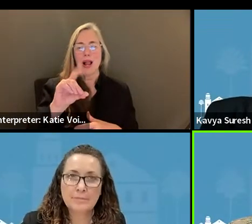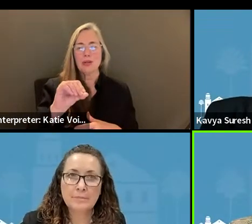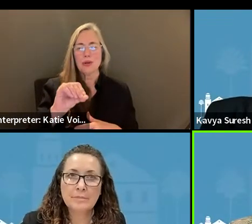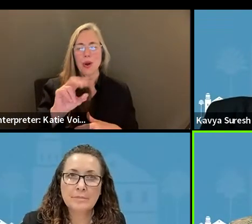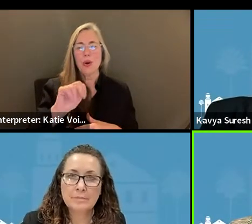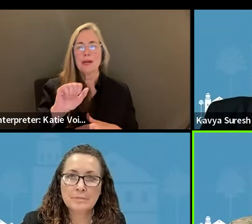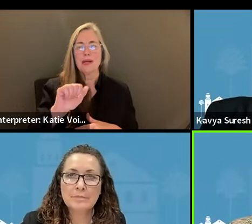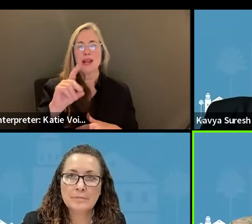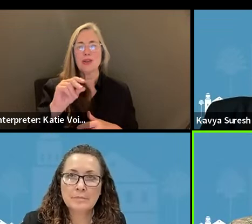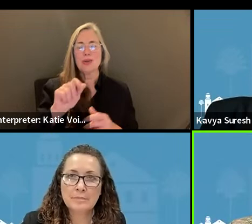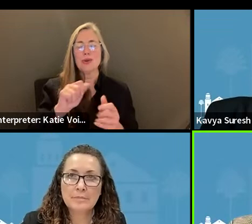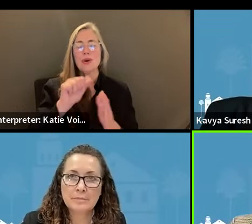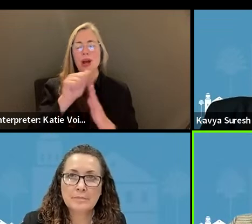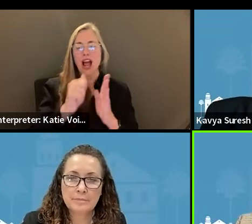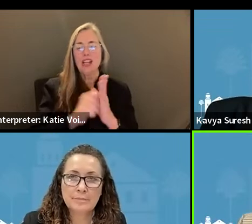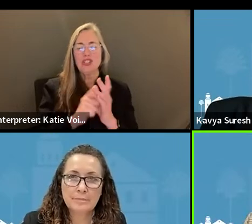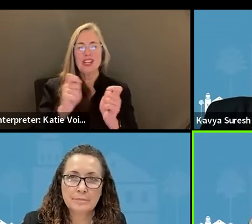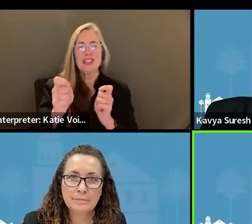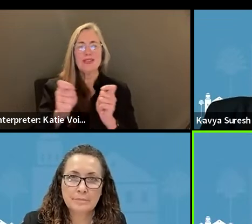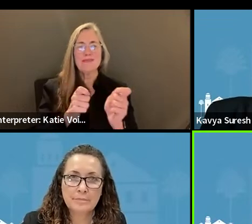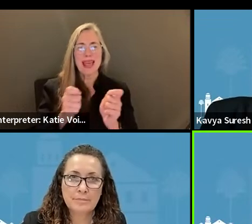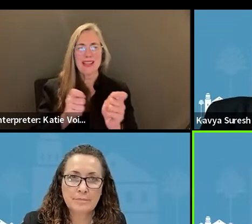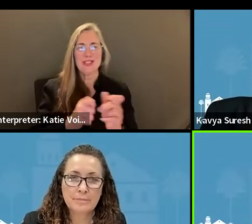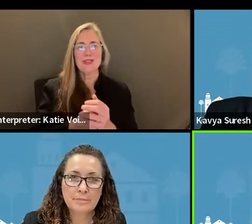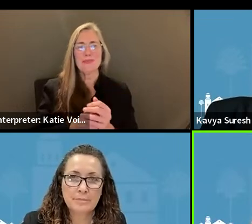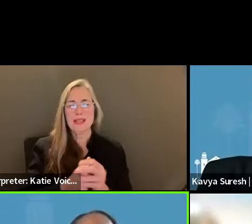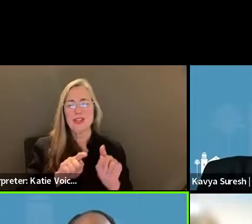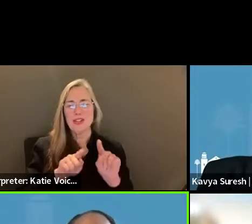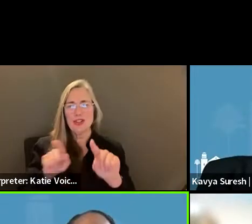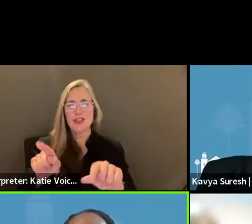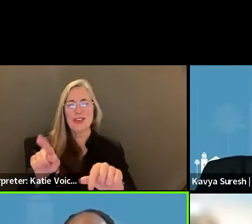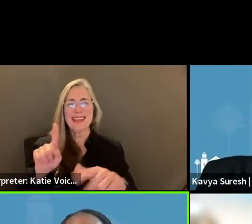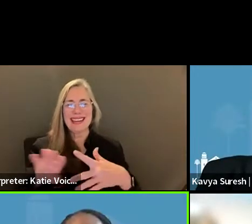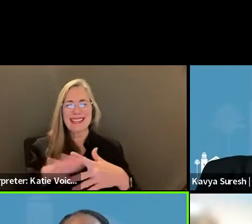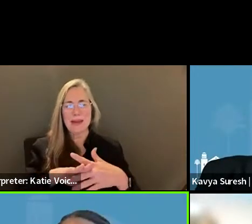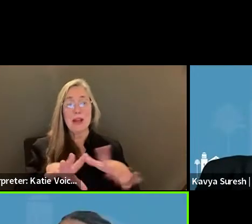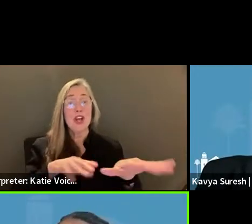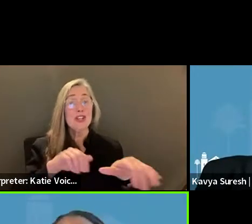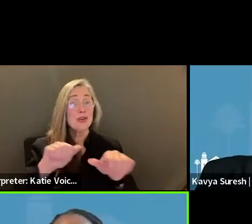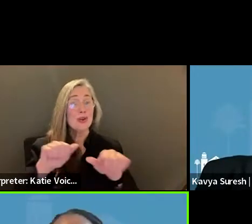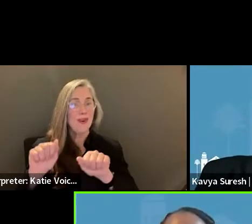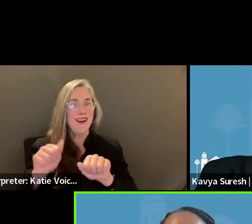agenda management in between that time. Okay, so we'll be on for about 10 minutes.